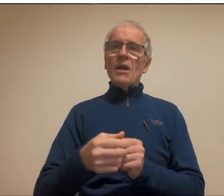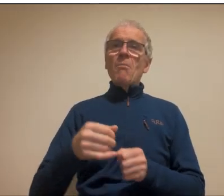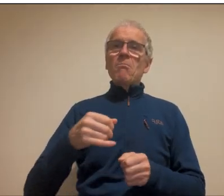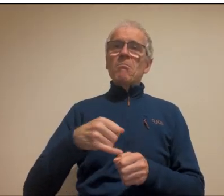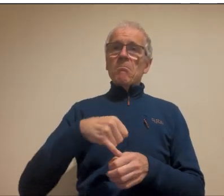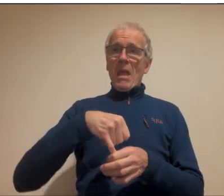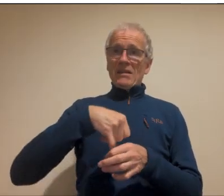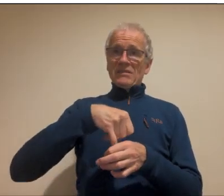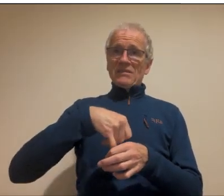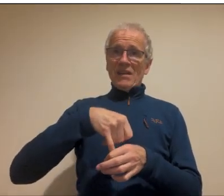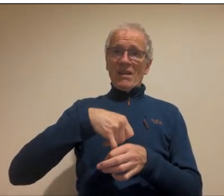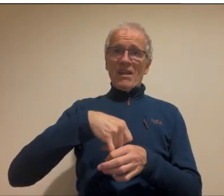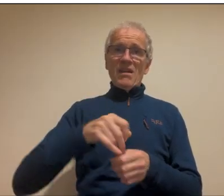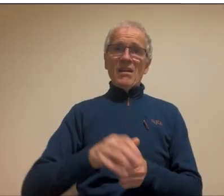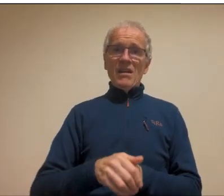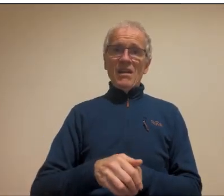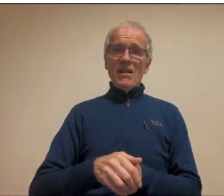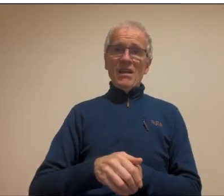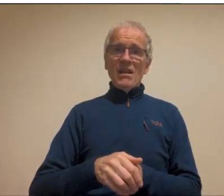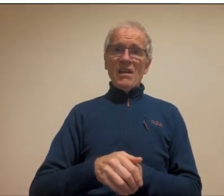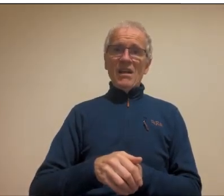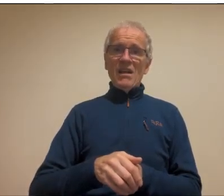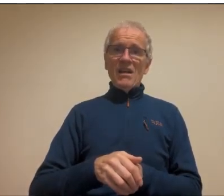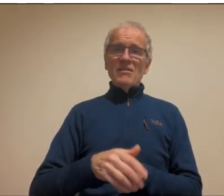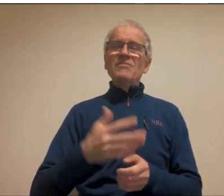lifestyle changes,